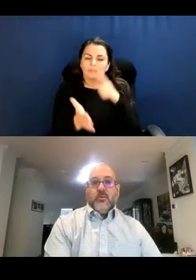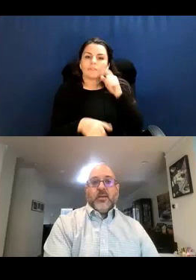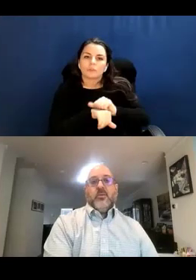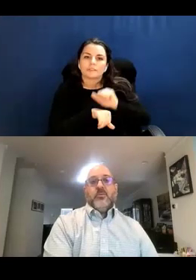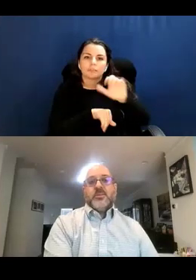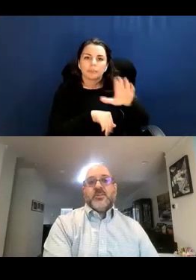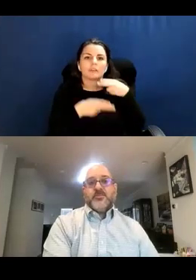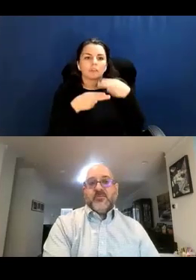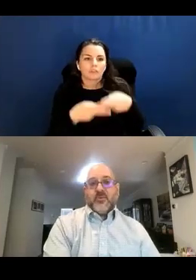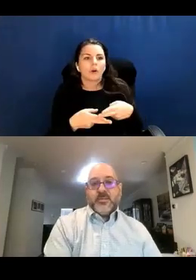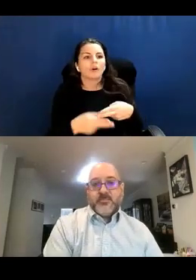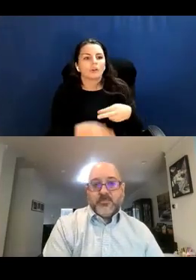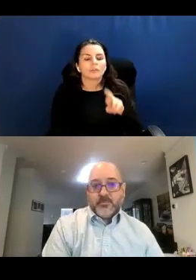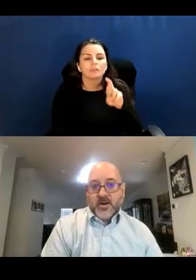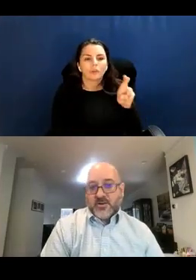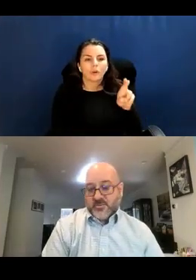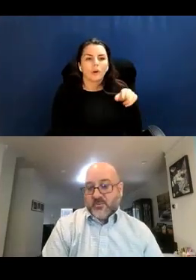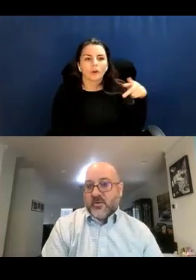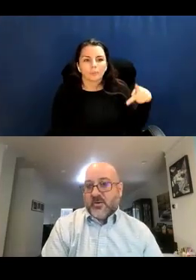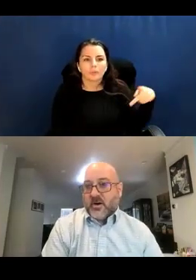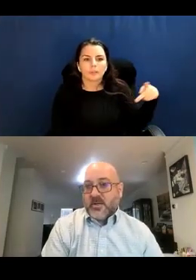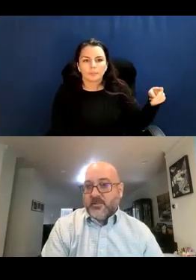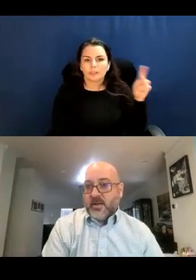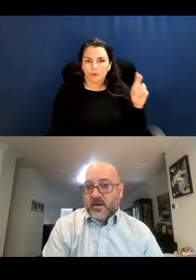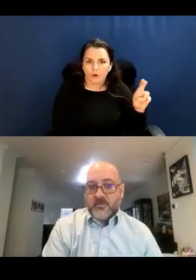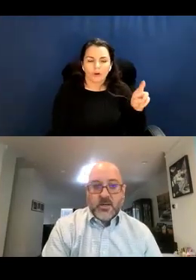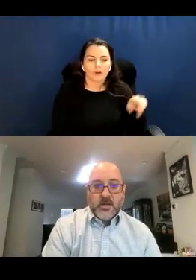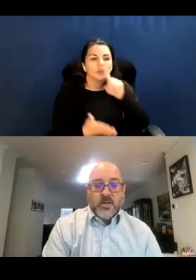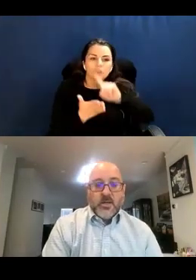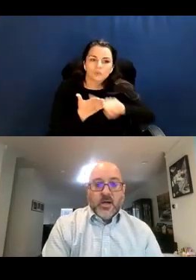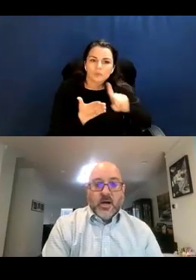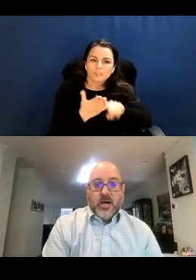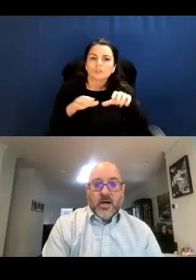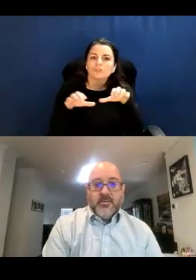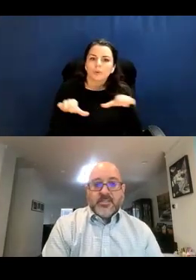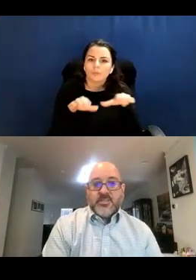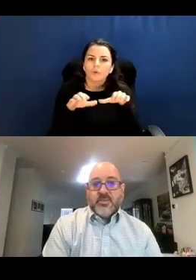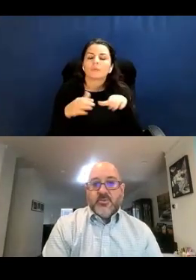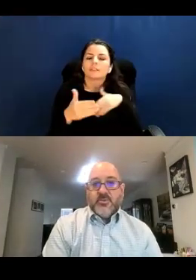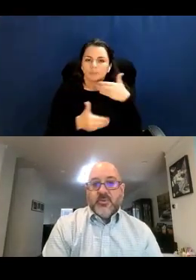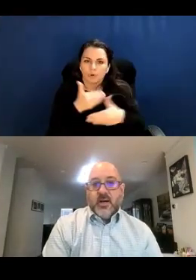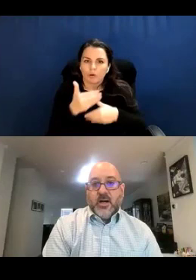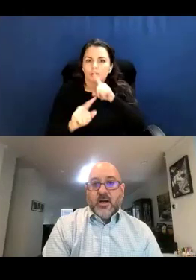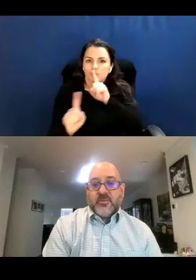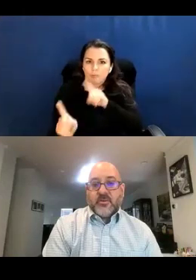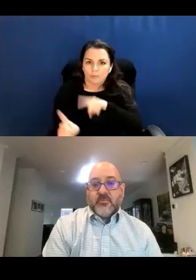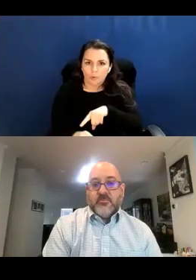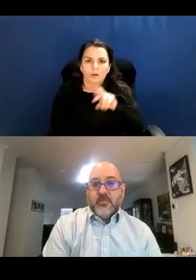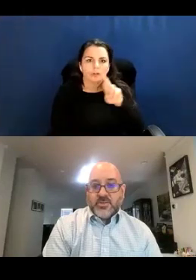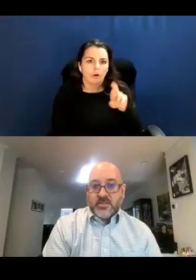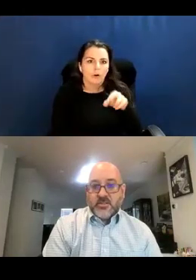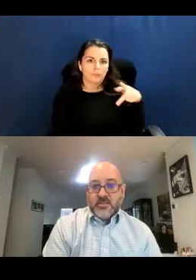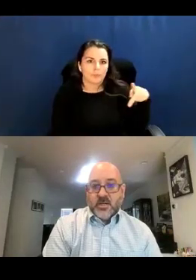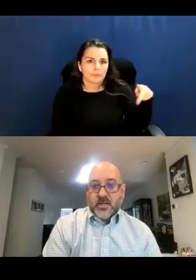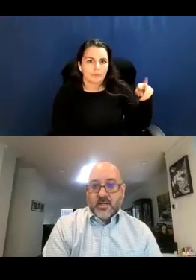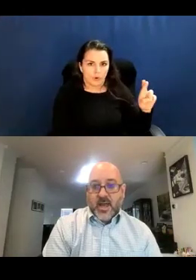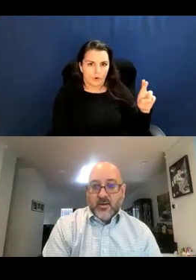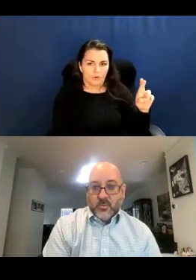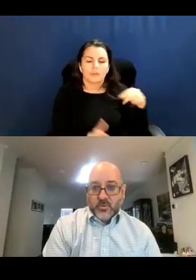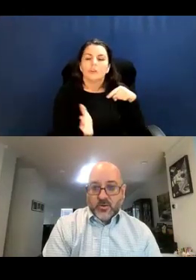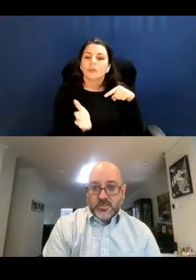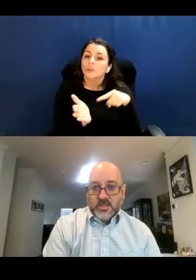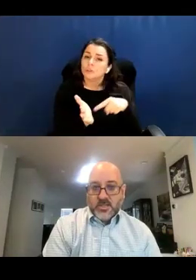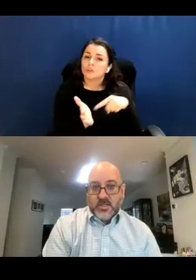call the Research Performance Progress Report, the RPPR. This is due for most